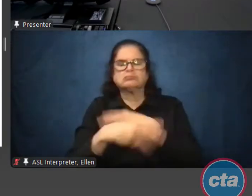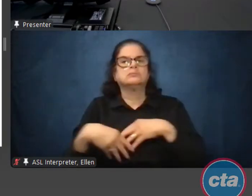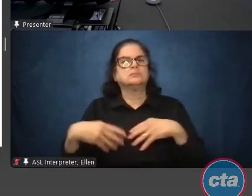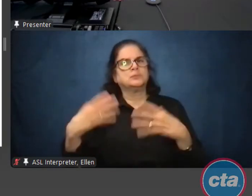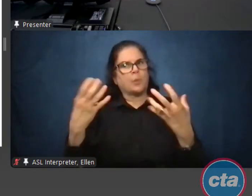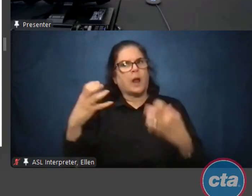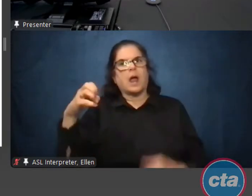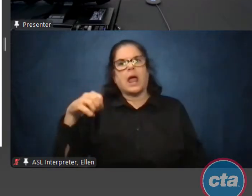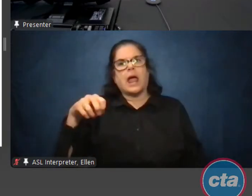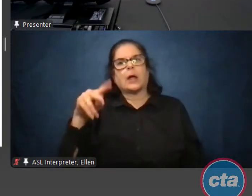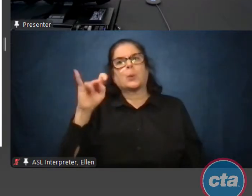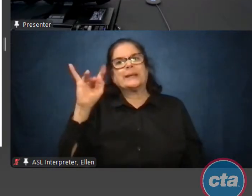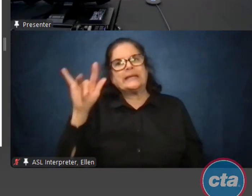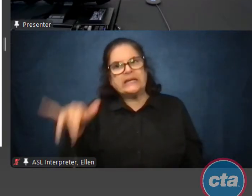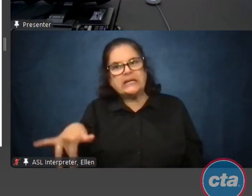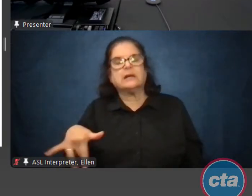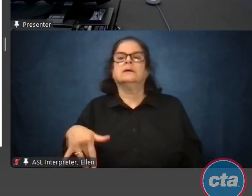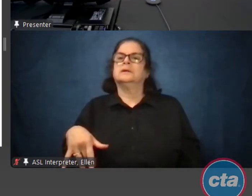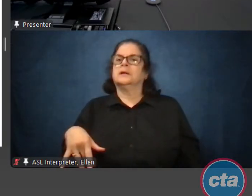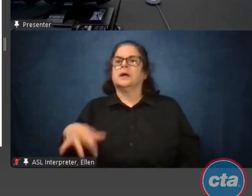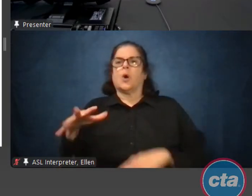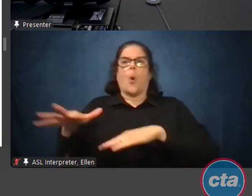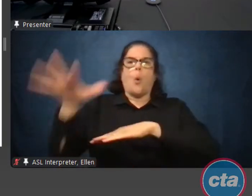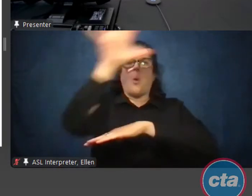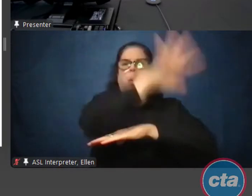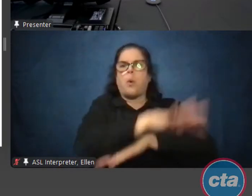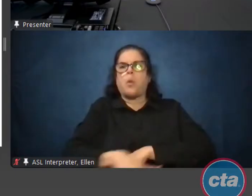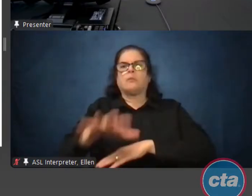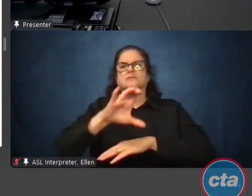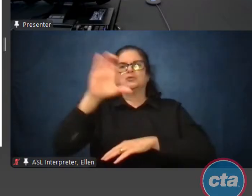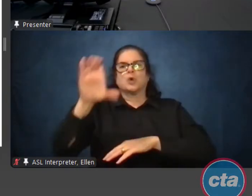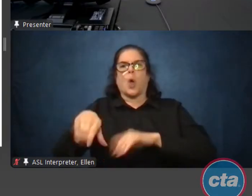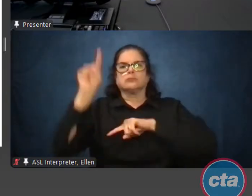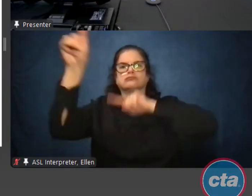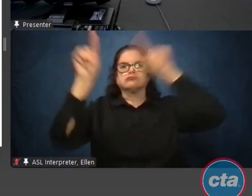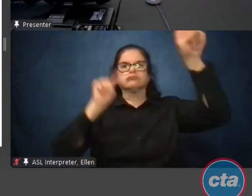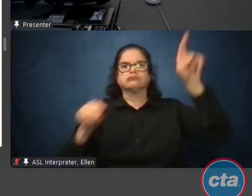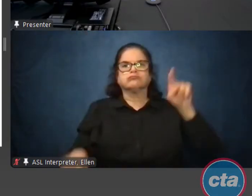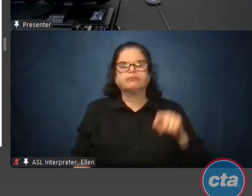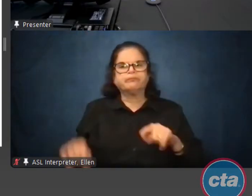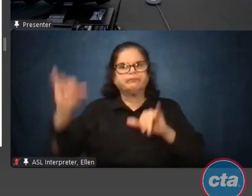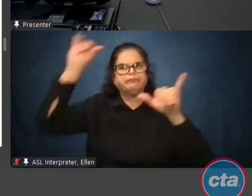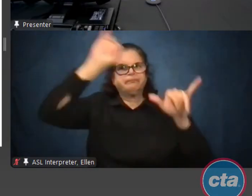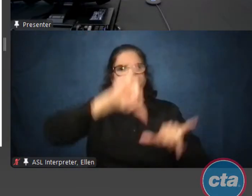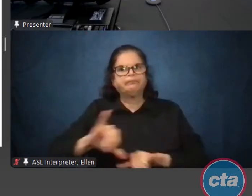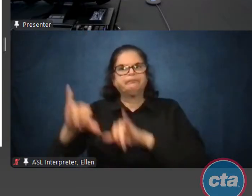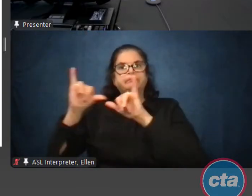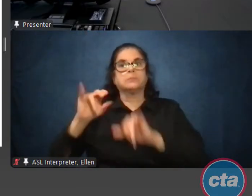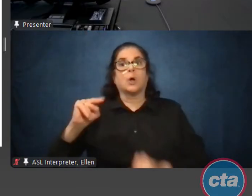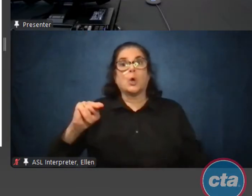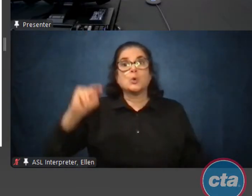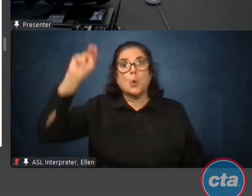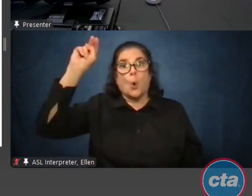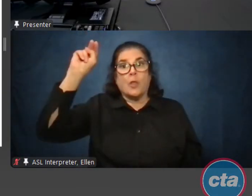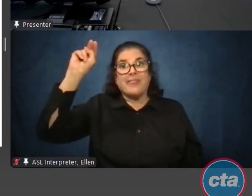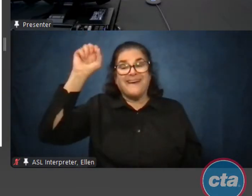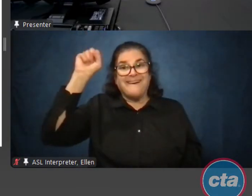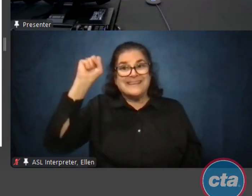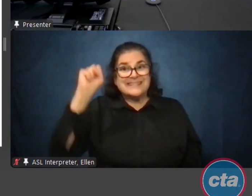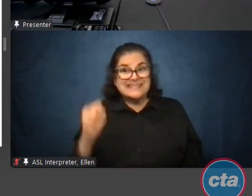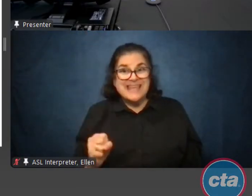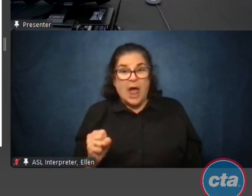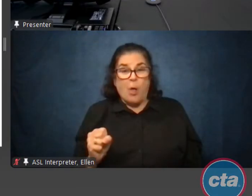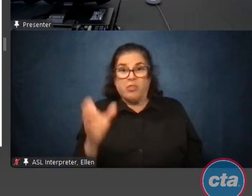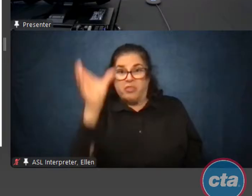got them geographically dispersed throughout the entire city. We realized really quick, the north-south grid of Chicago makes solar